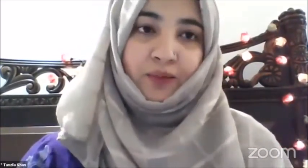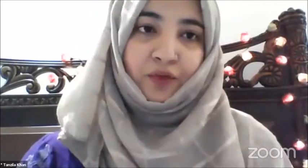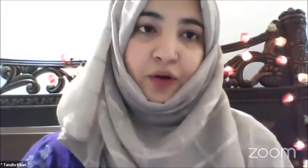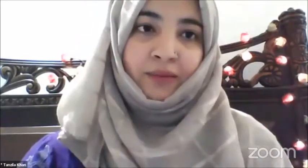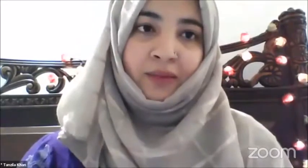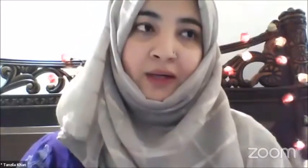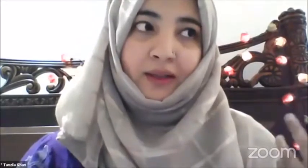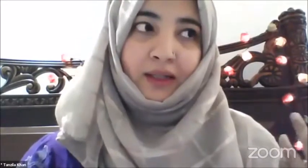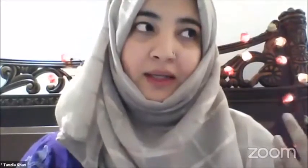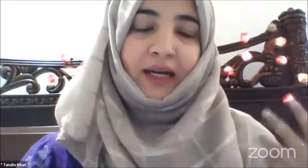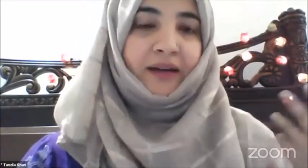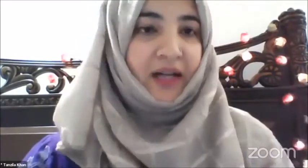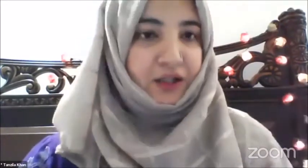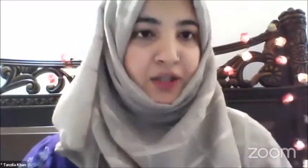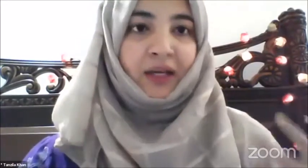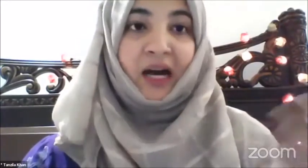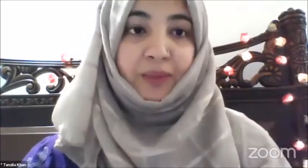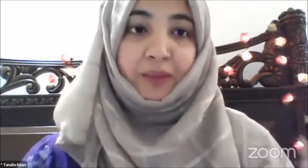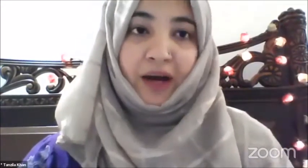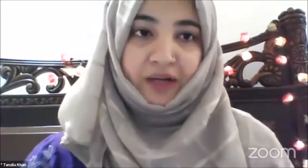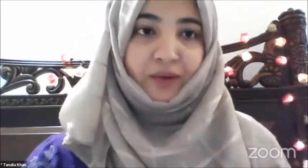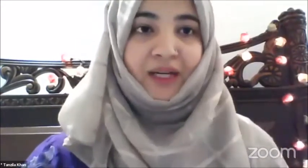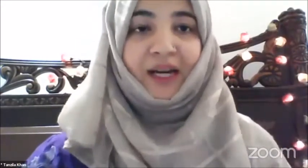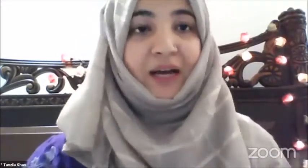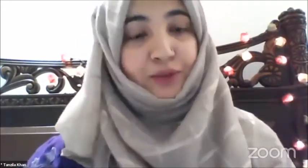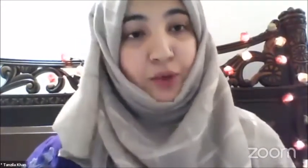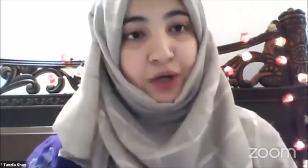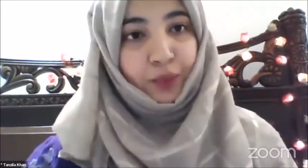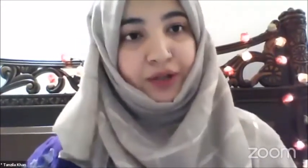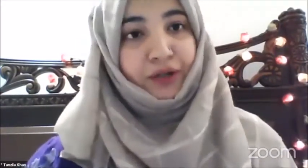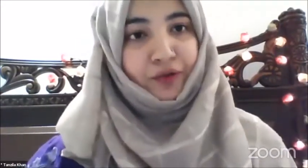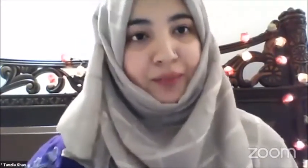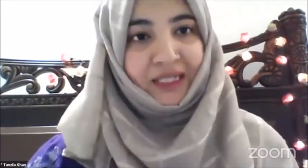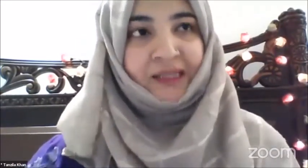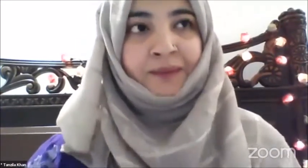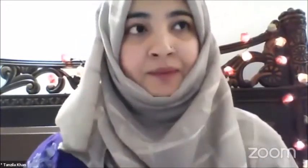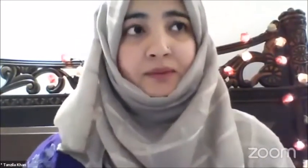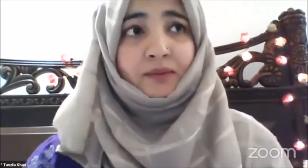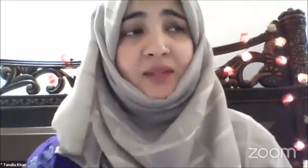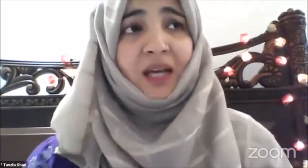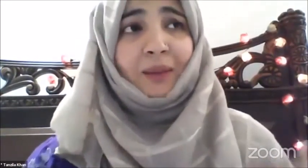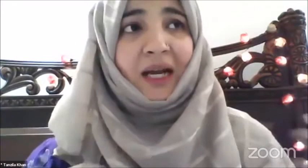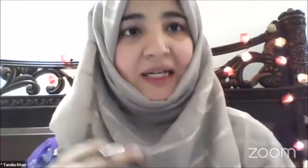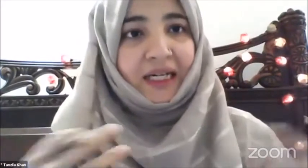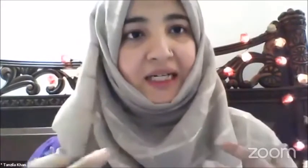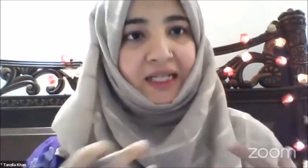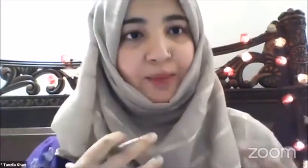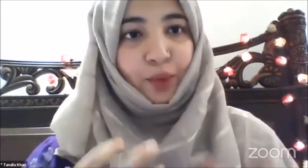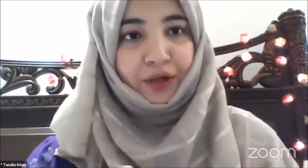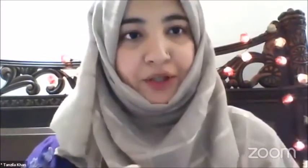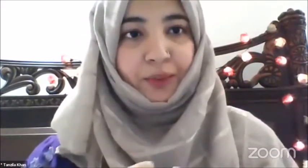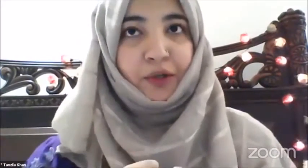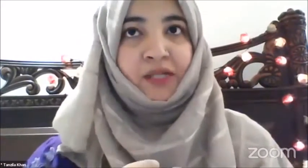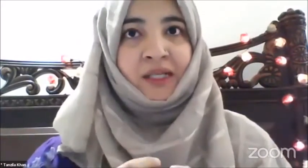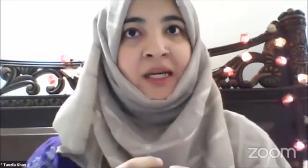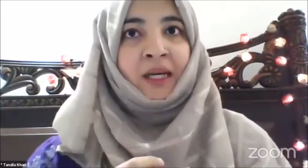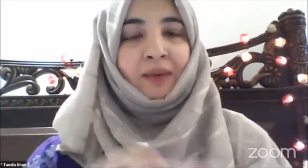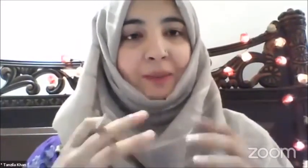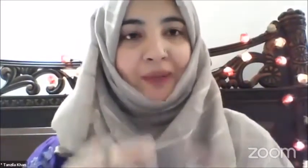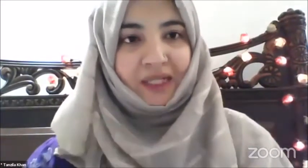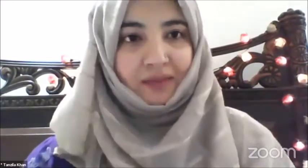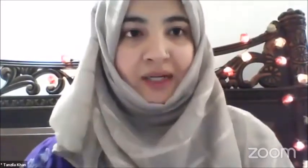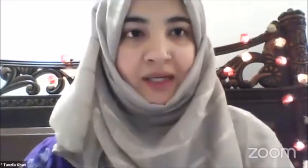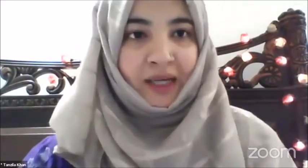come from an agricultural army background and I was born with a deformity. And my identity is important because